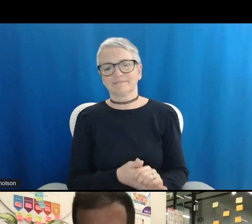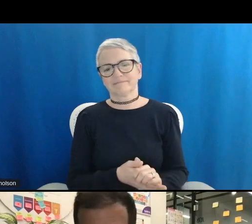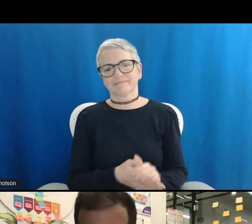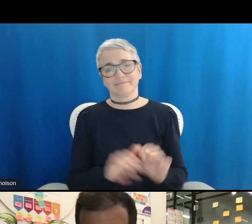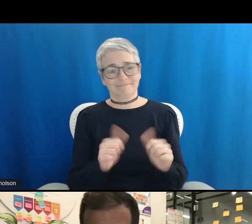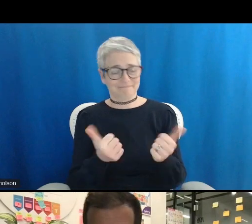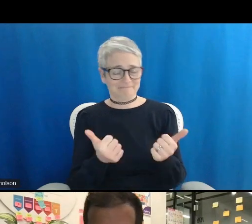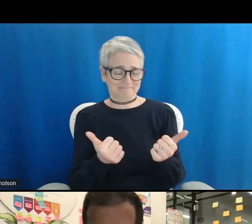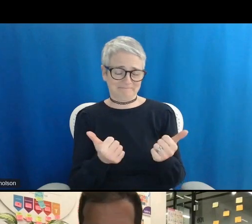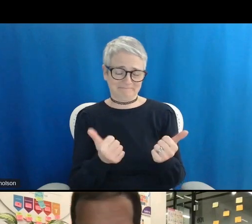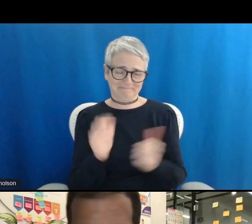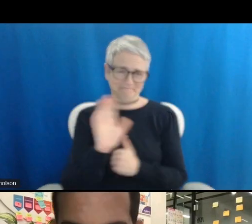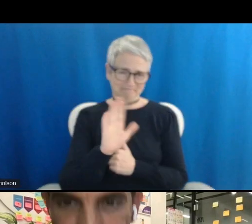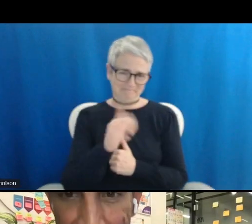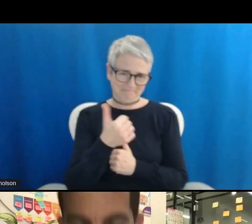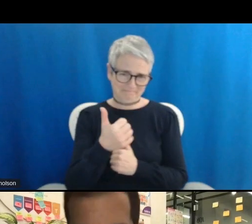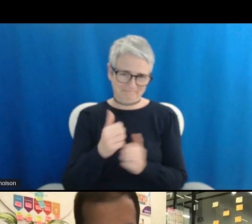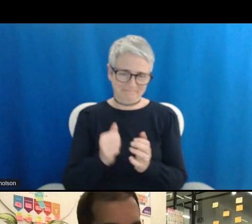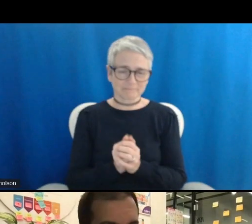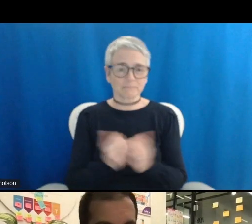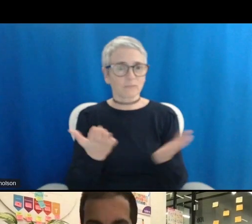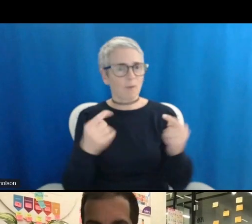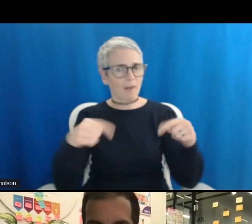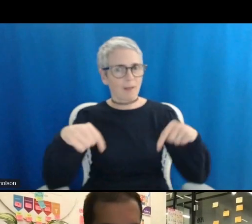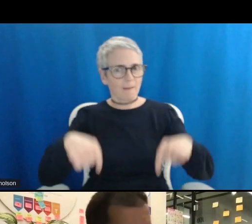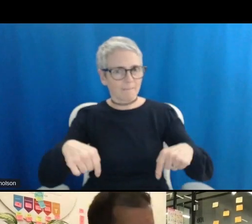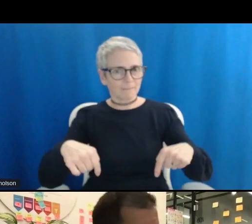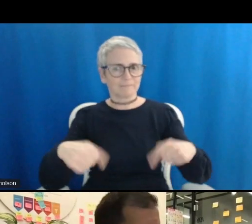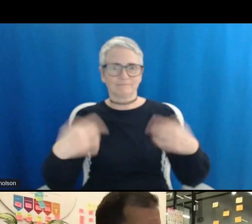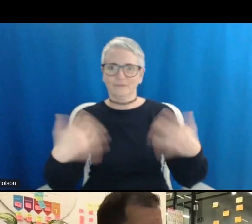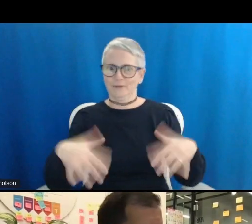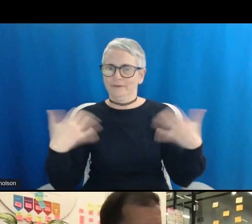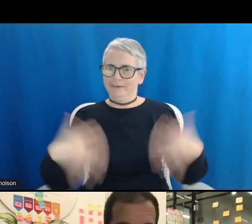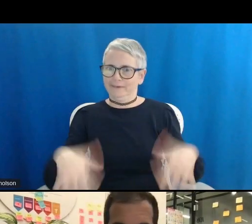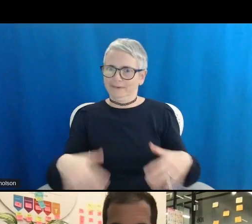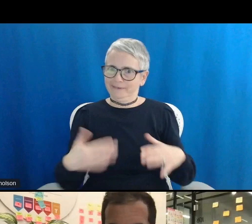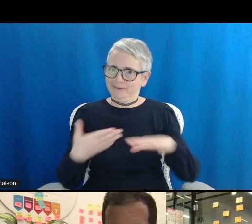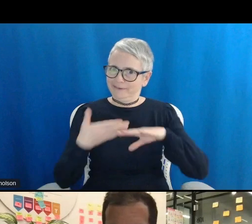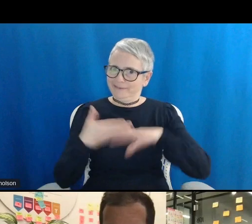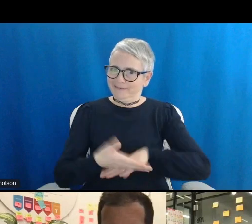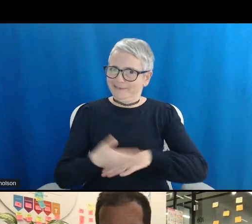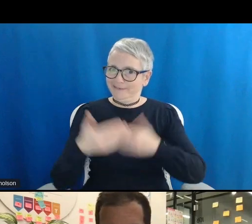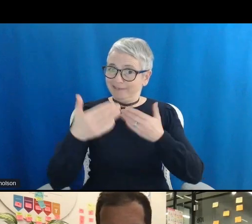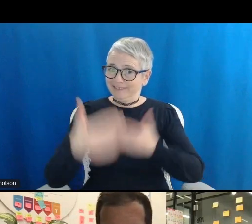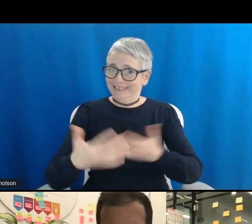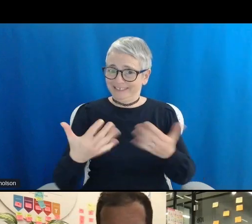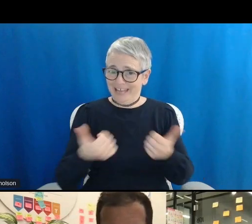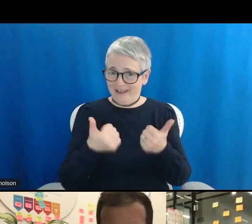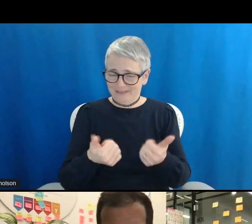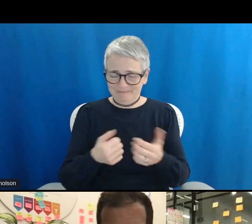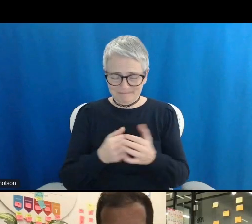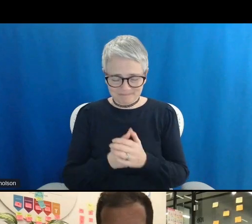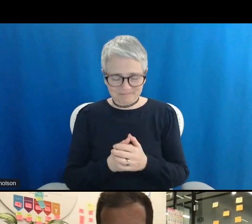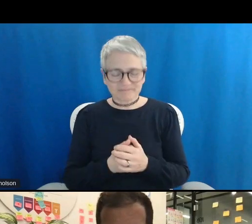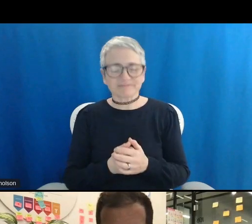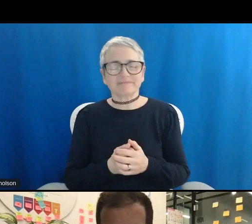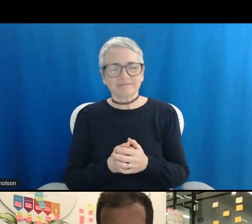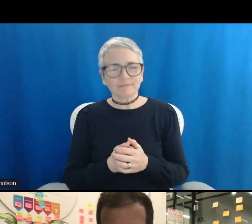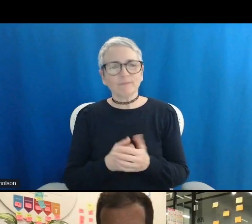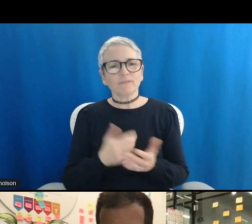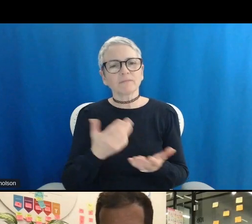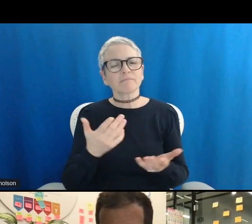Hello, everyone, and welcome to this jam-packed session. In this session, we're going to be talking